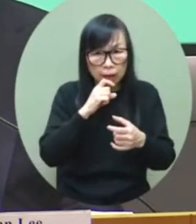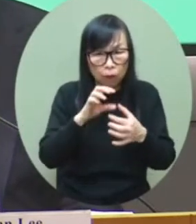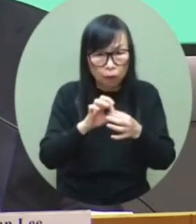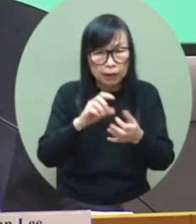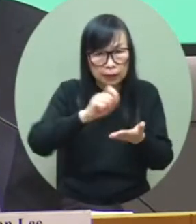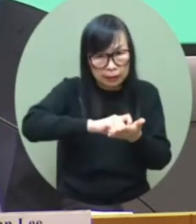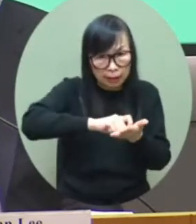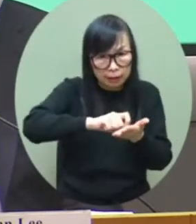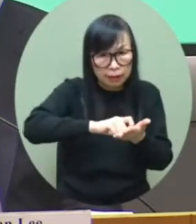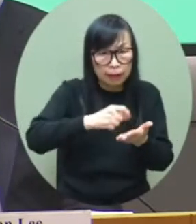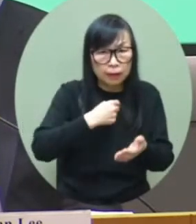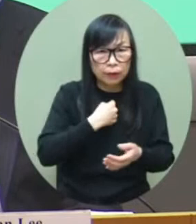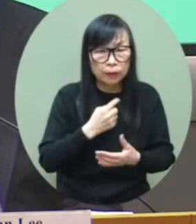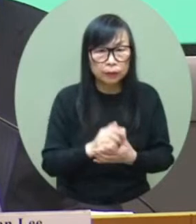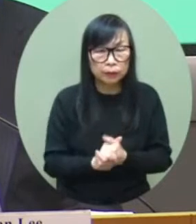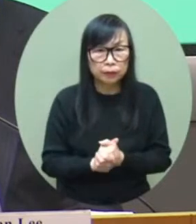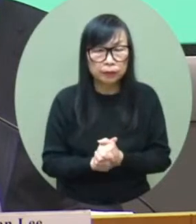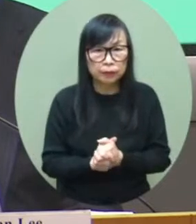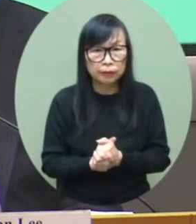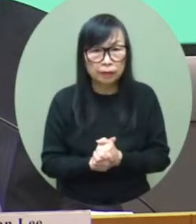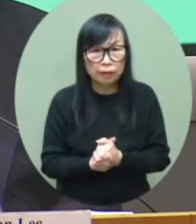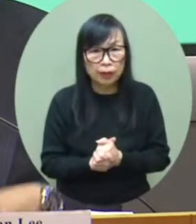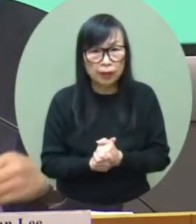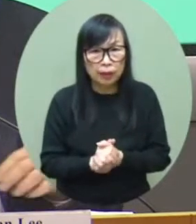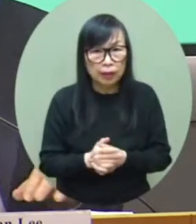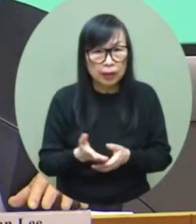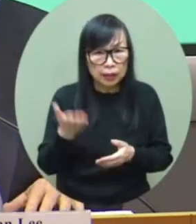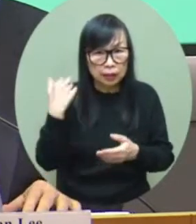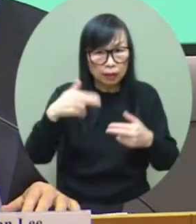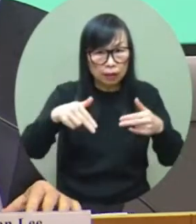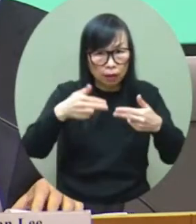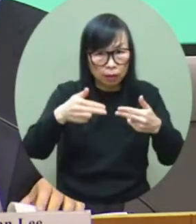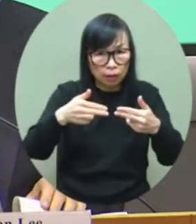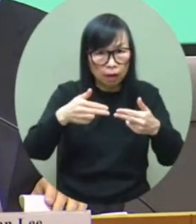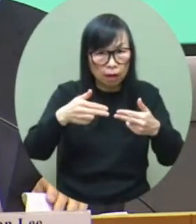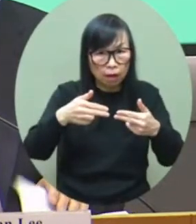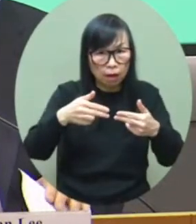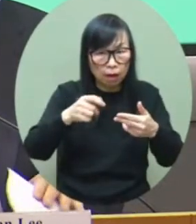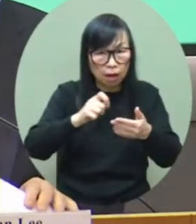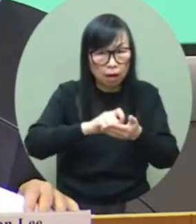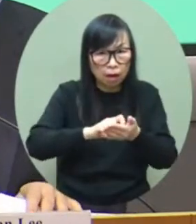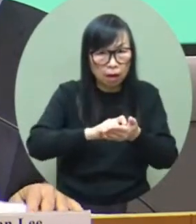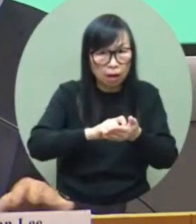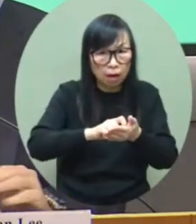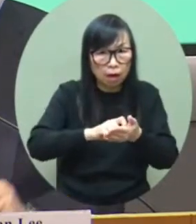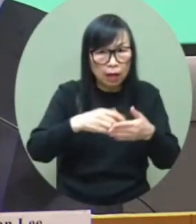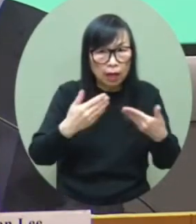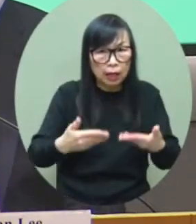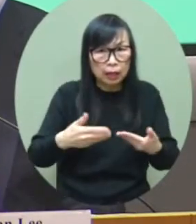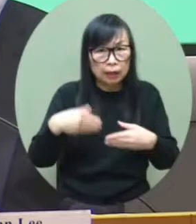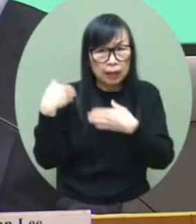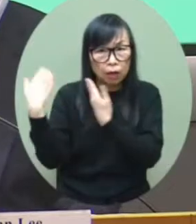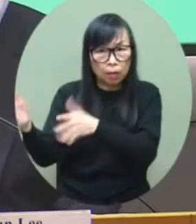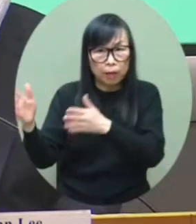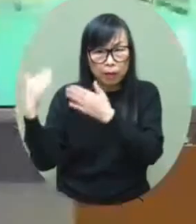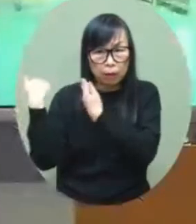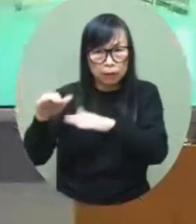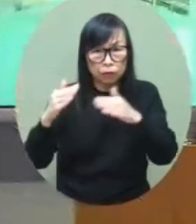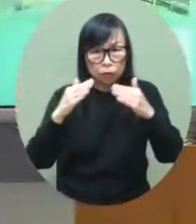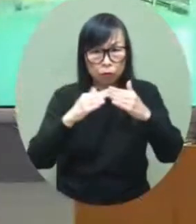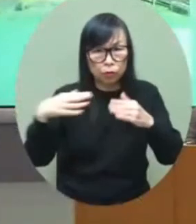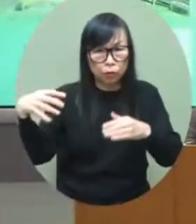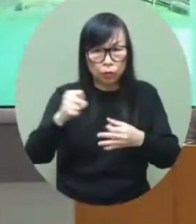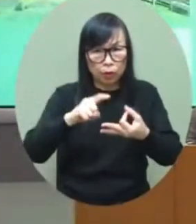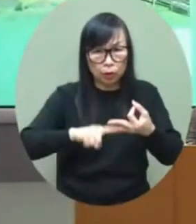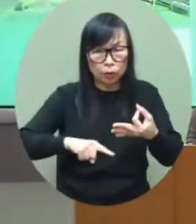we would like to remind the public to complete all declaration beforehand if you travel to the mainland. So that's all from me.